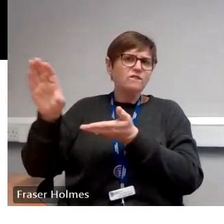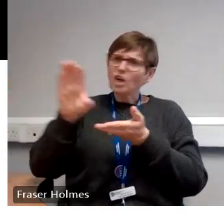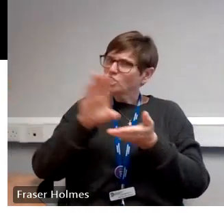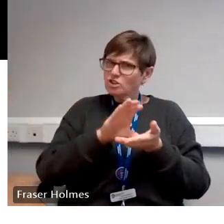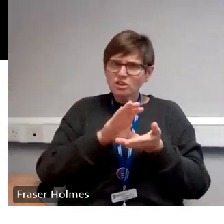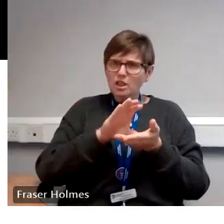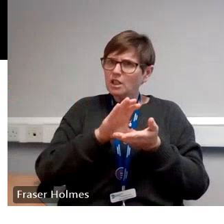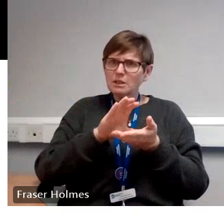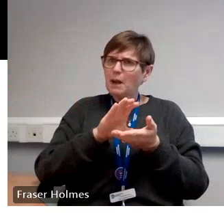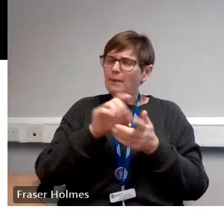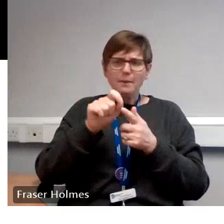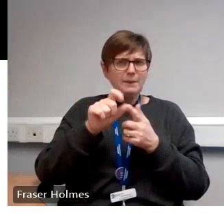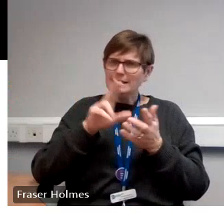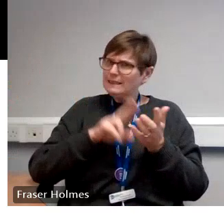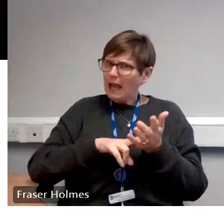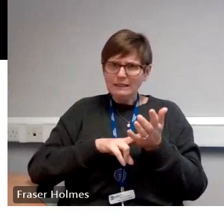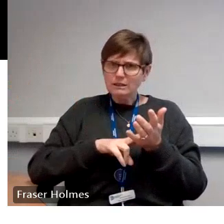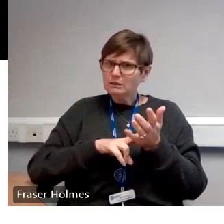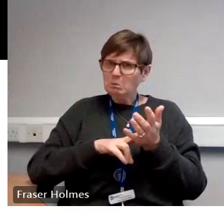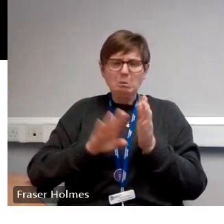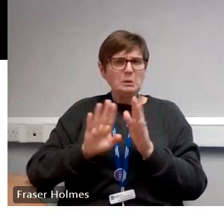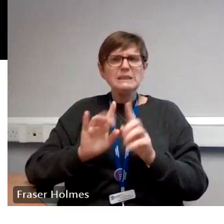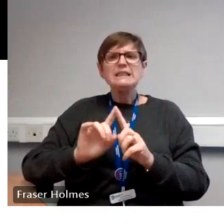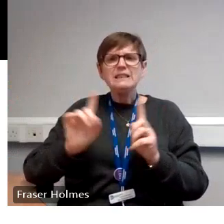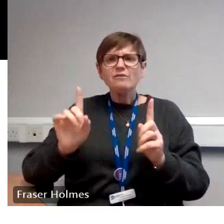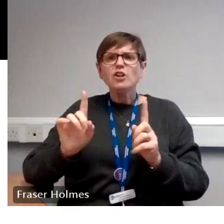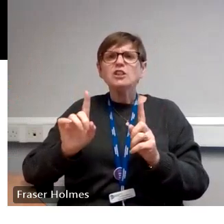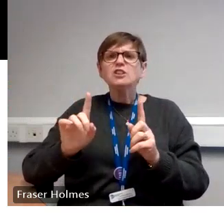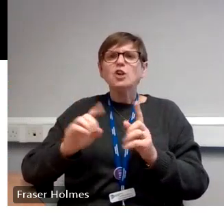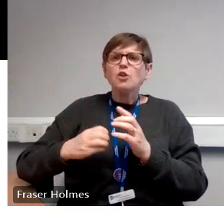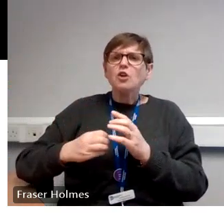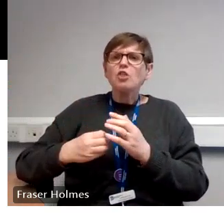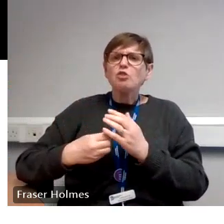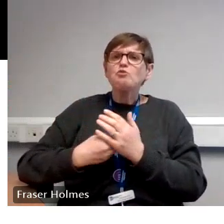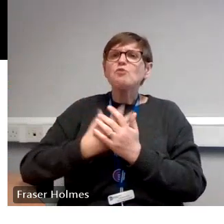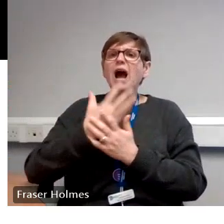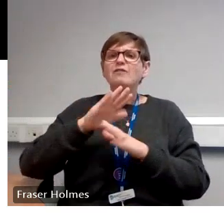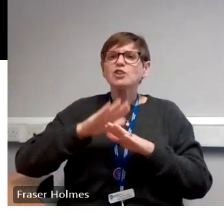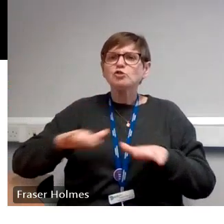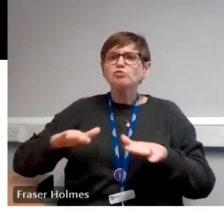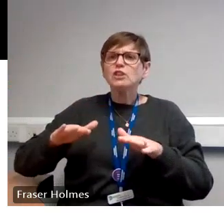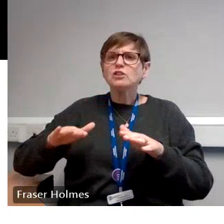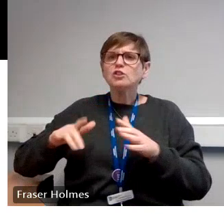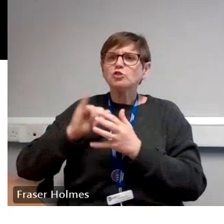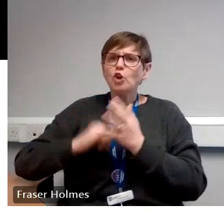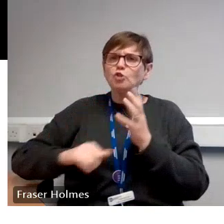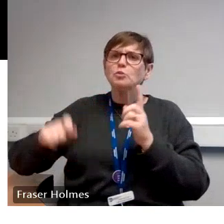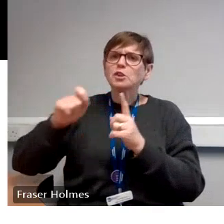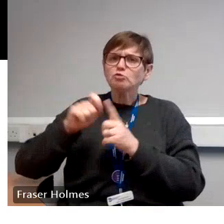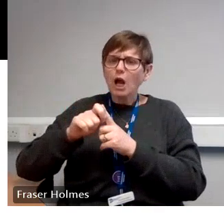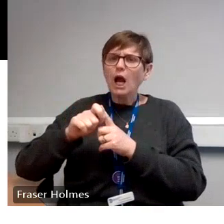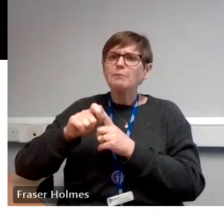by the PCN funding. The Thrive Children's Social Prescribing project is now funded